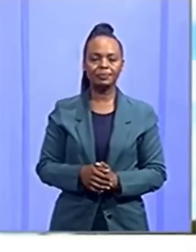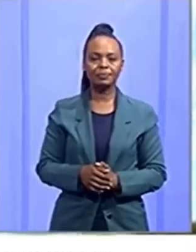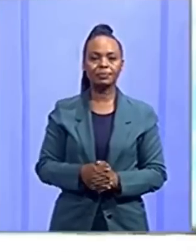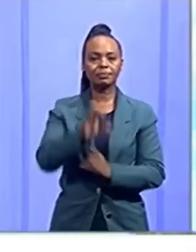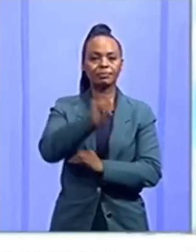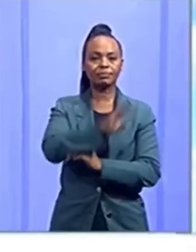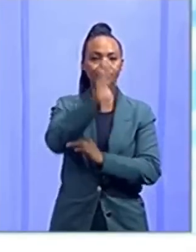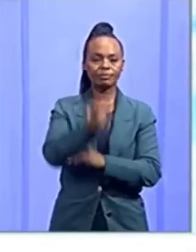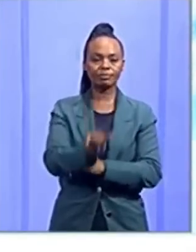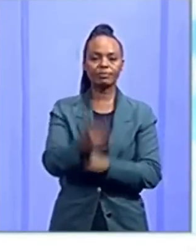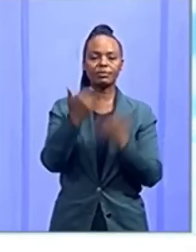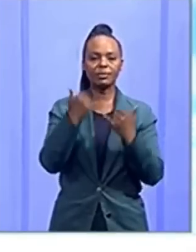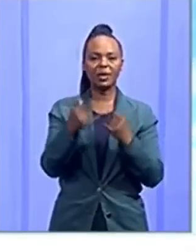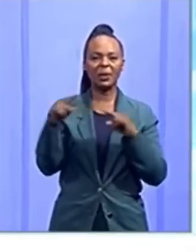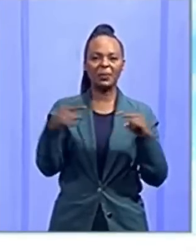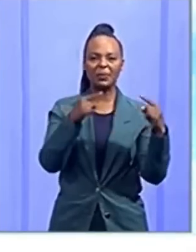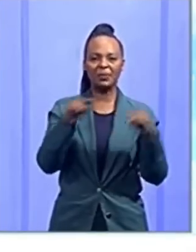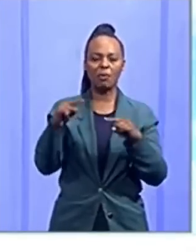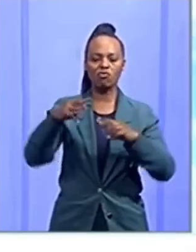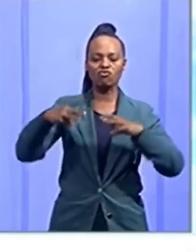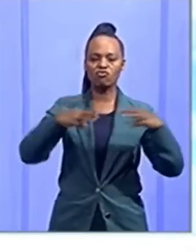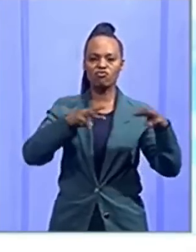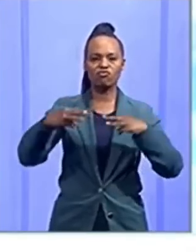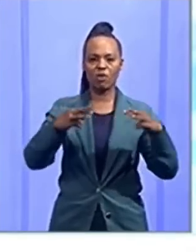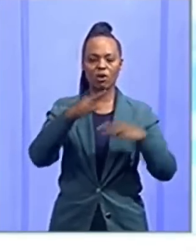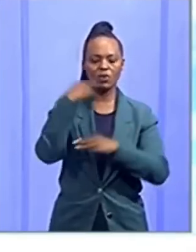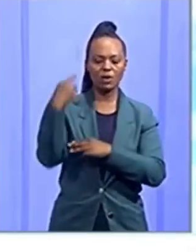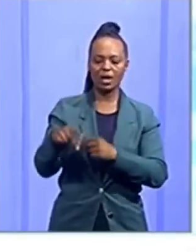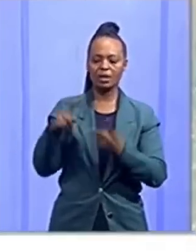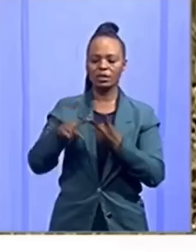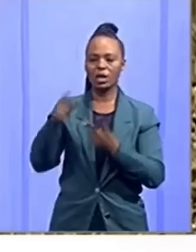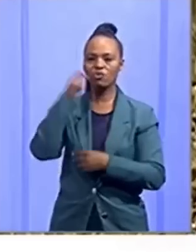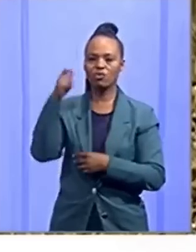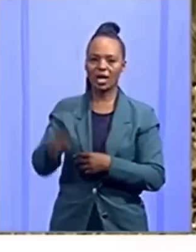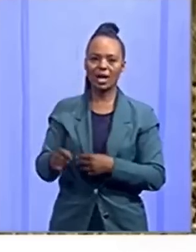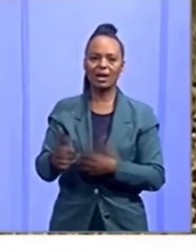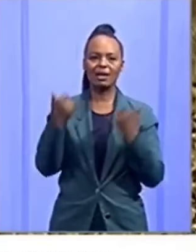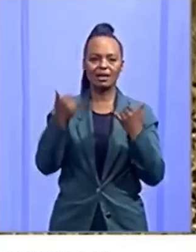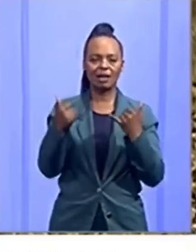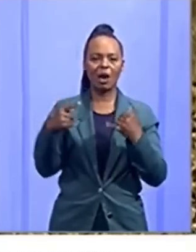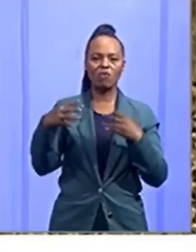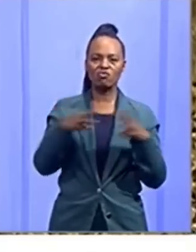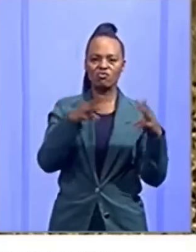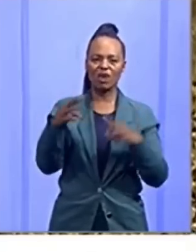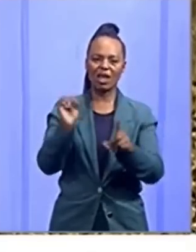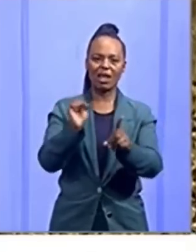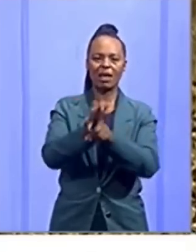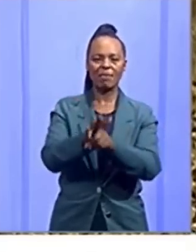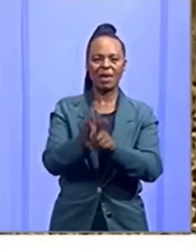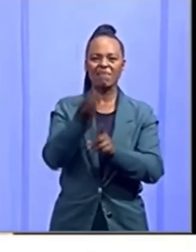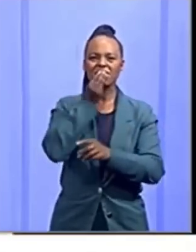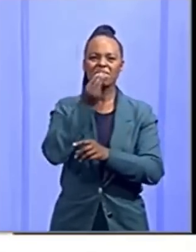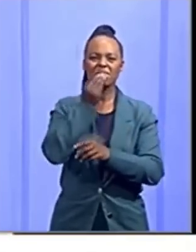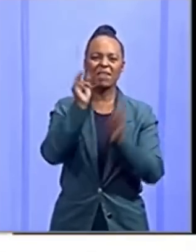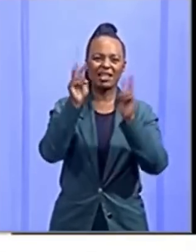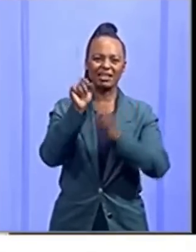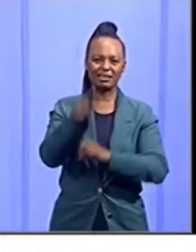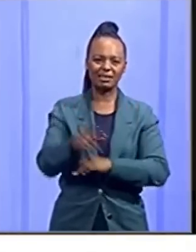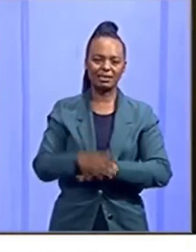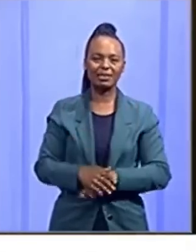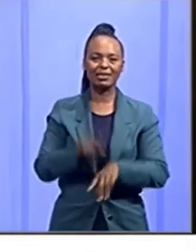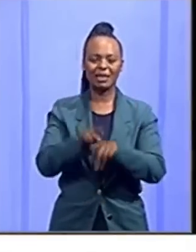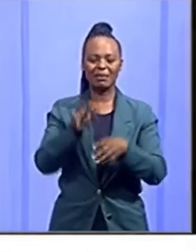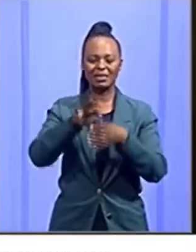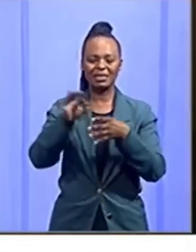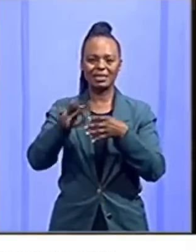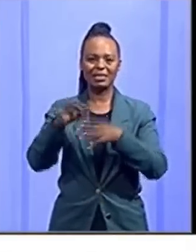Afrika Borwa e re ntwa magareng ga Russia le Ukraine ya amile gampe ditheko tša mabele le ditšweletša tše dingwe tša temo ka mo nageng. Paleta ba Afrika